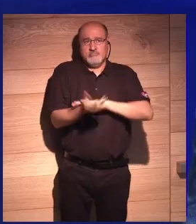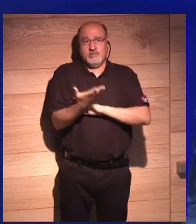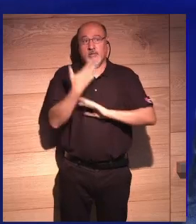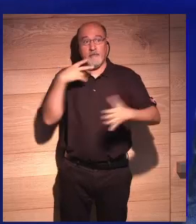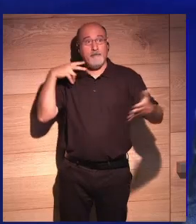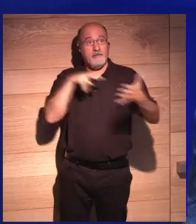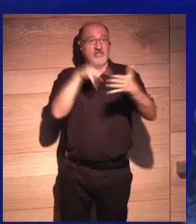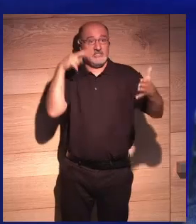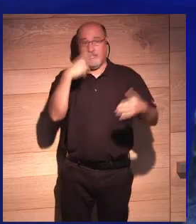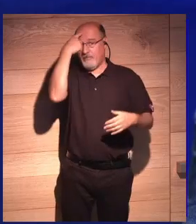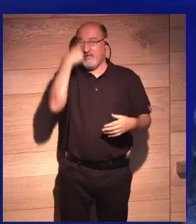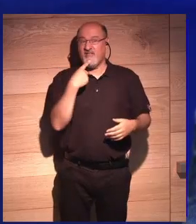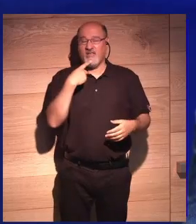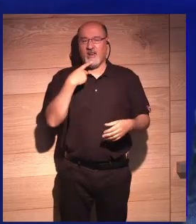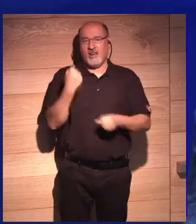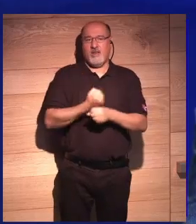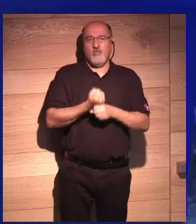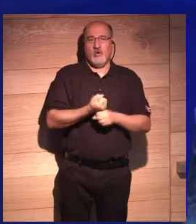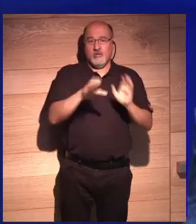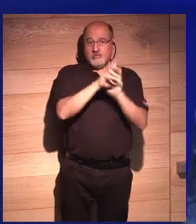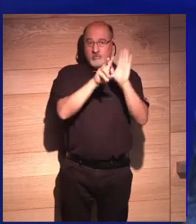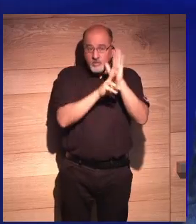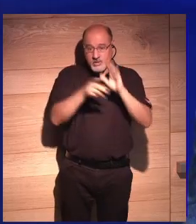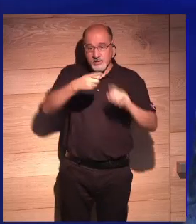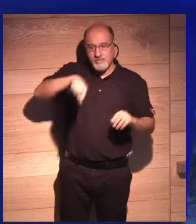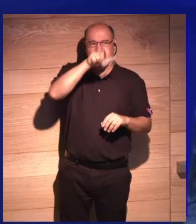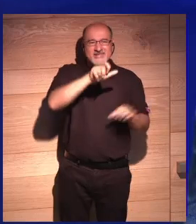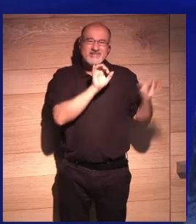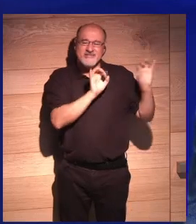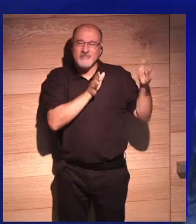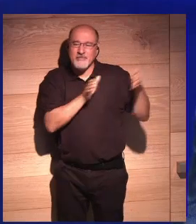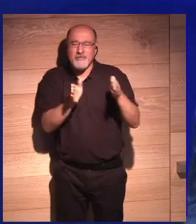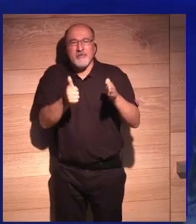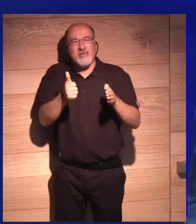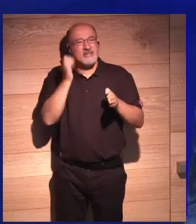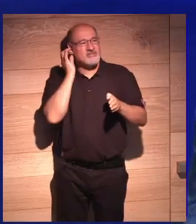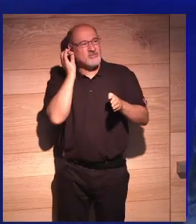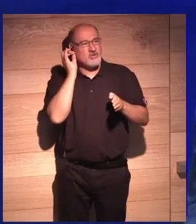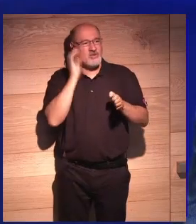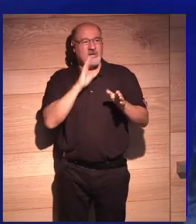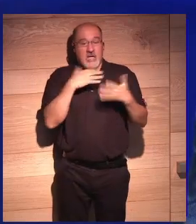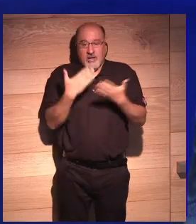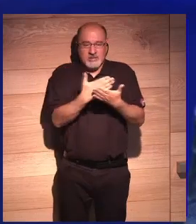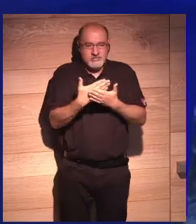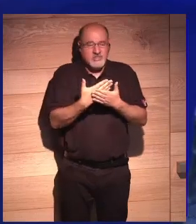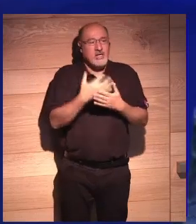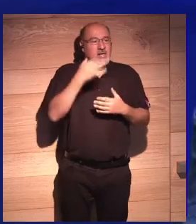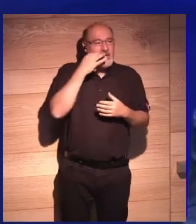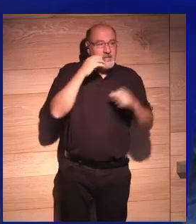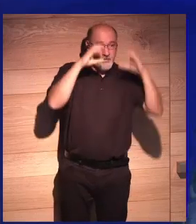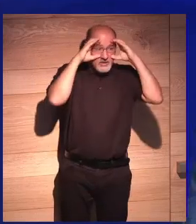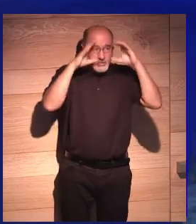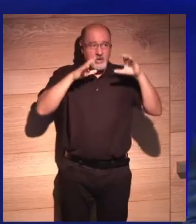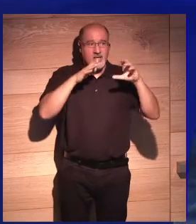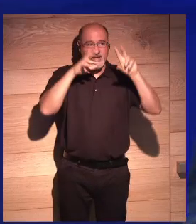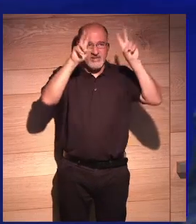was seeking for giving visibility to professional profiles, and specifically women. What women were